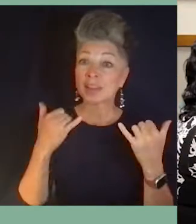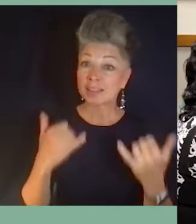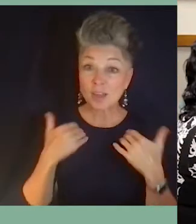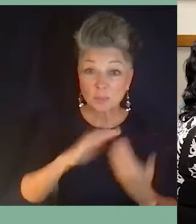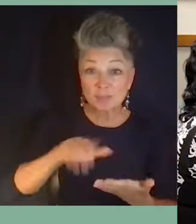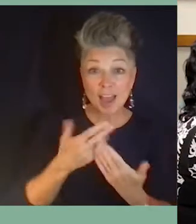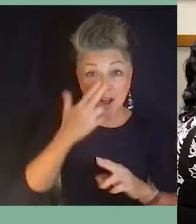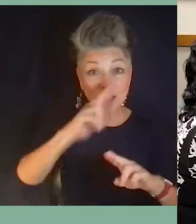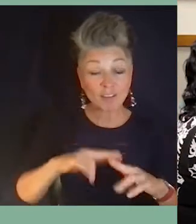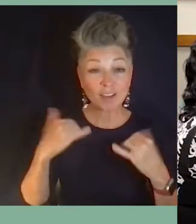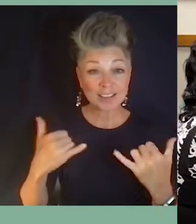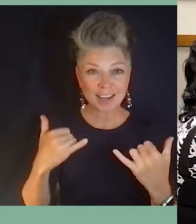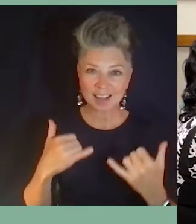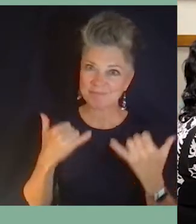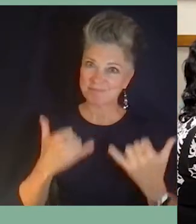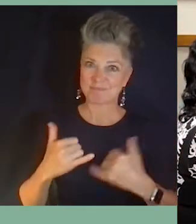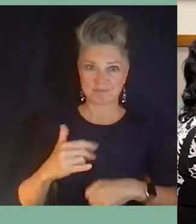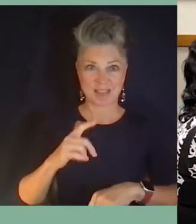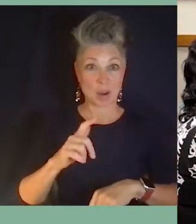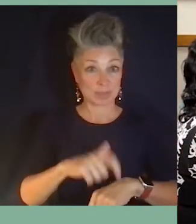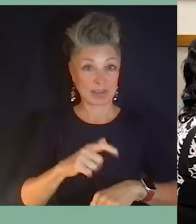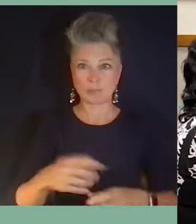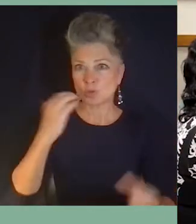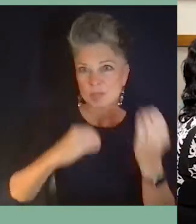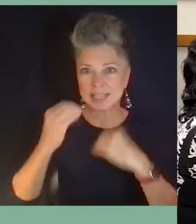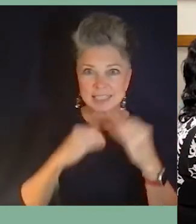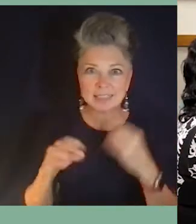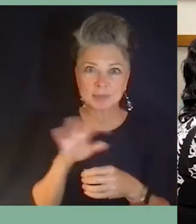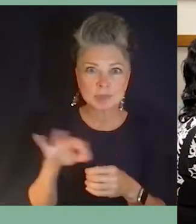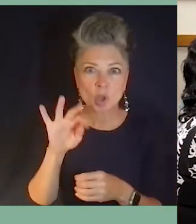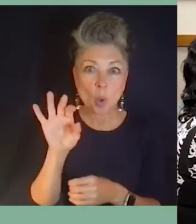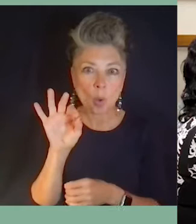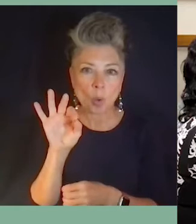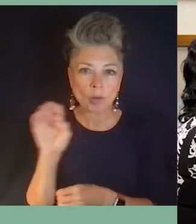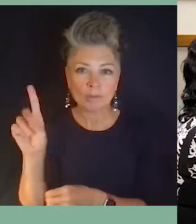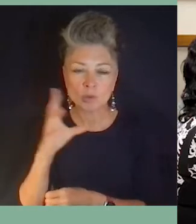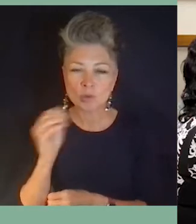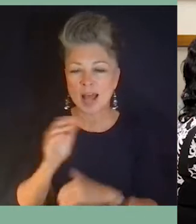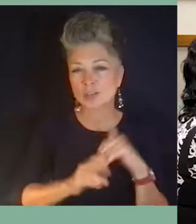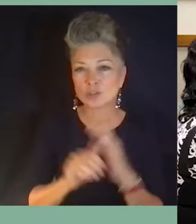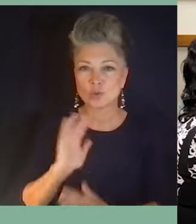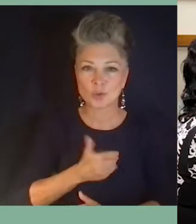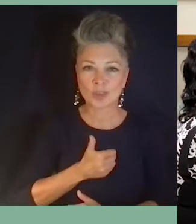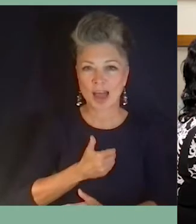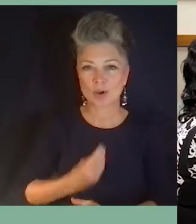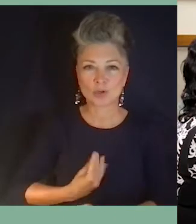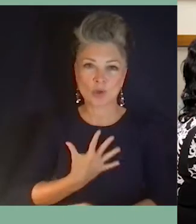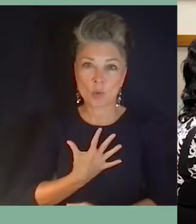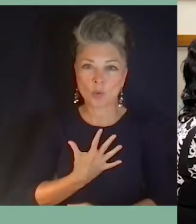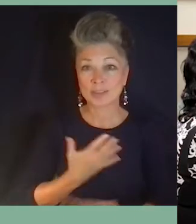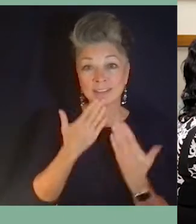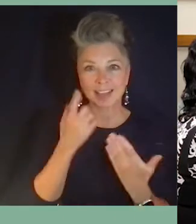Now that we had all our fun today, it's now time to eat some soul food and soothe our souls. And be Thanks grateful. For